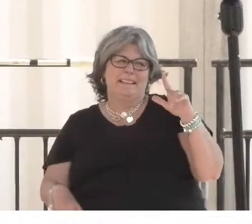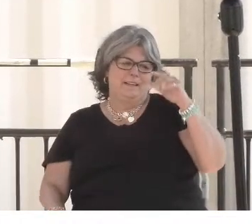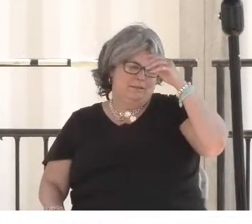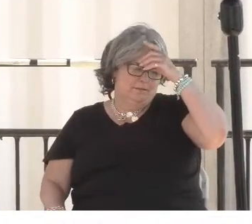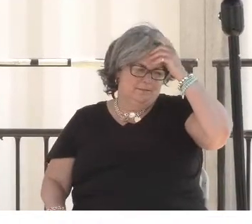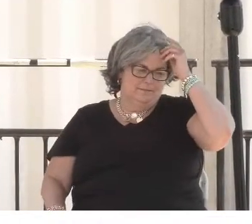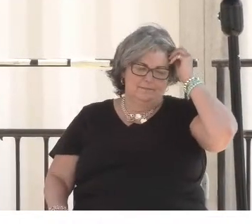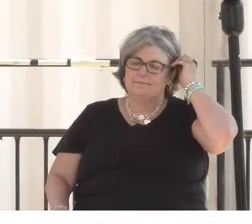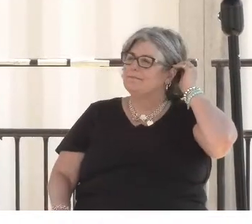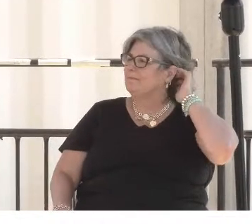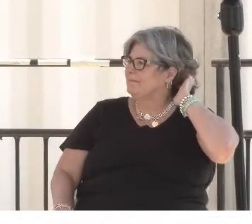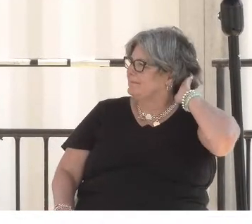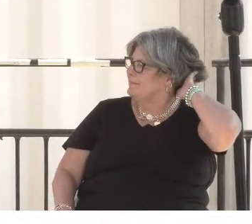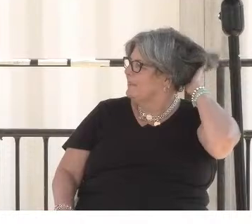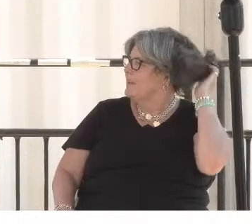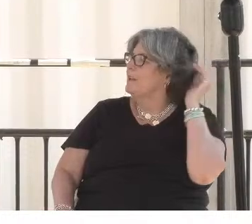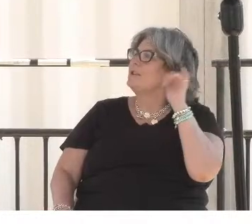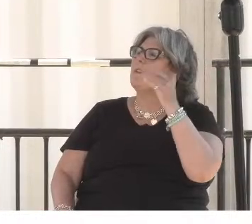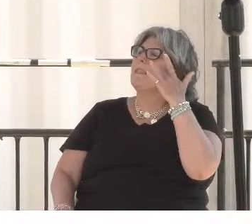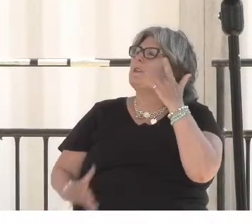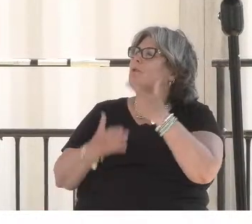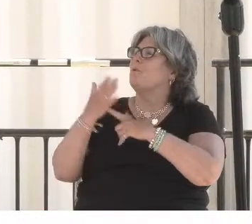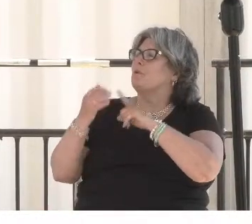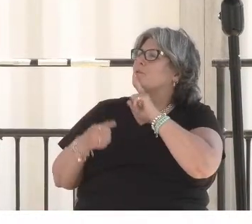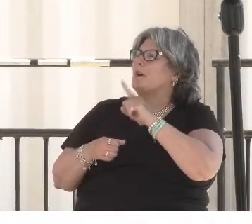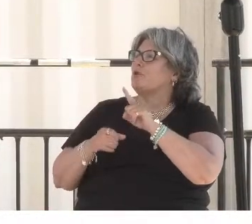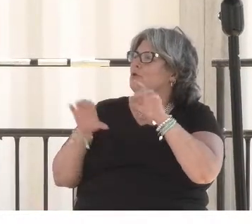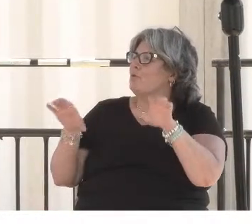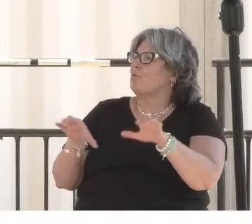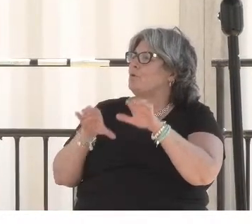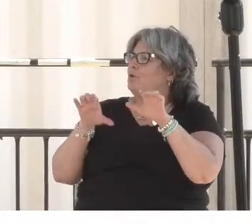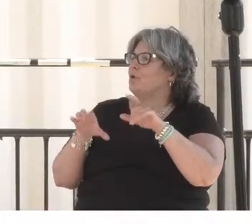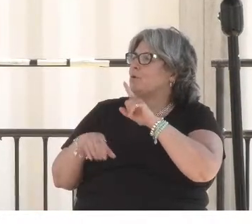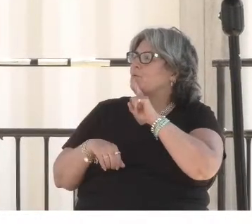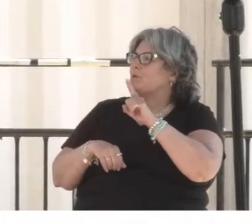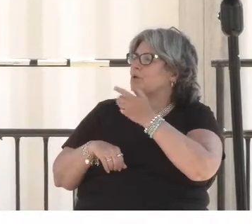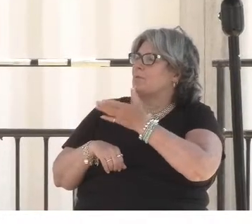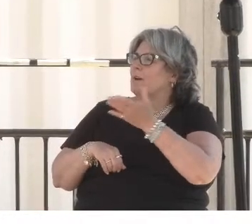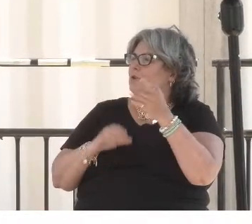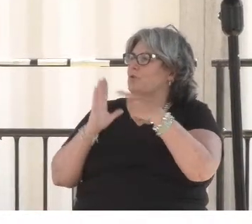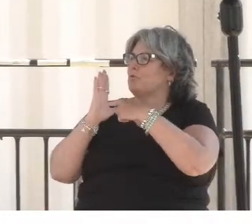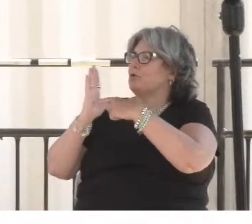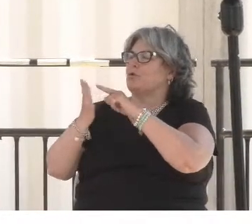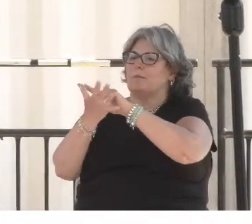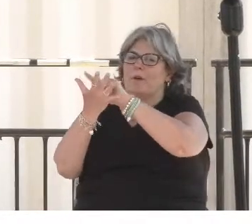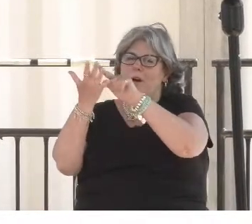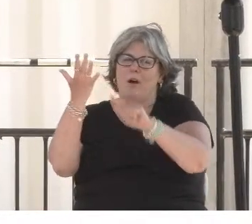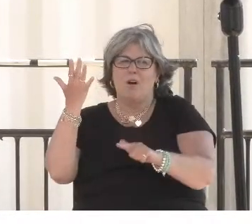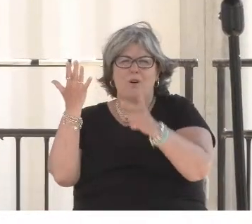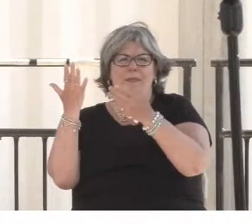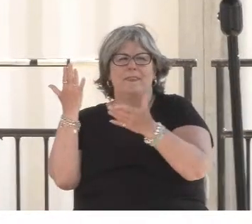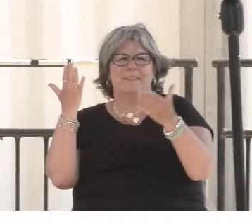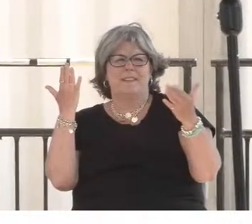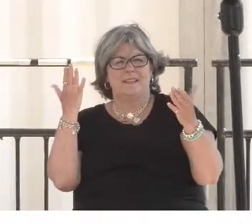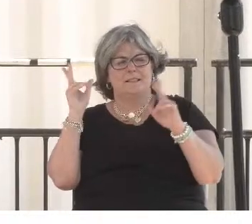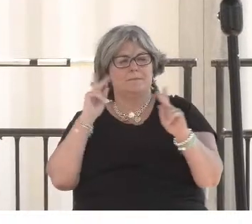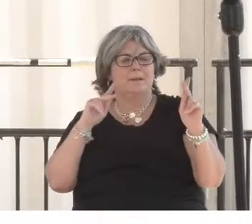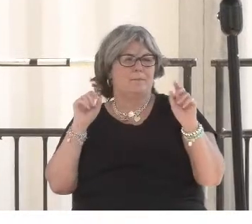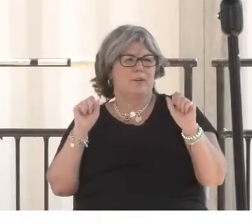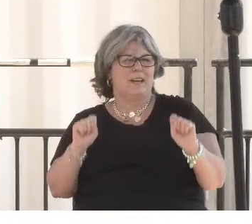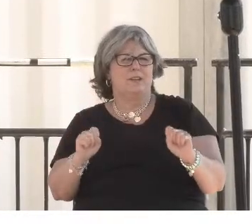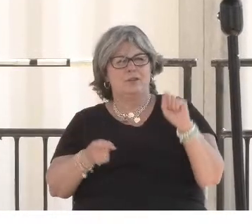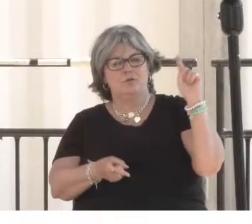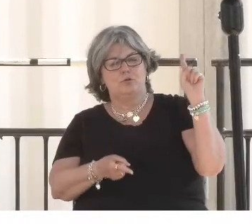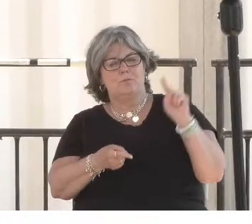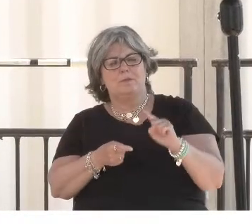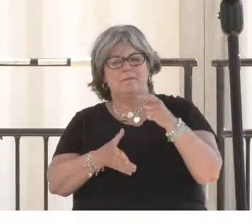Exactly. And so that's what we want to make sure that we're doing. We want to make sure that we're showing them all of the things that they can do to